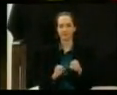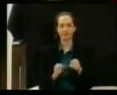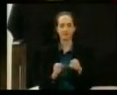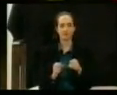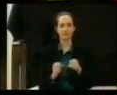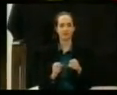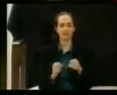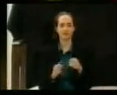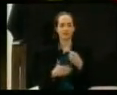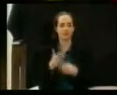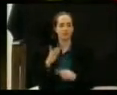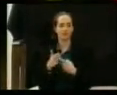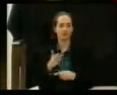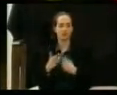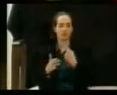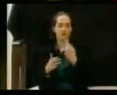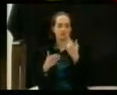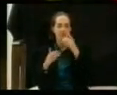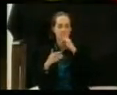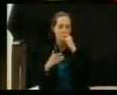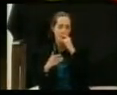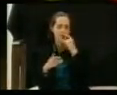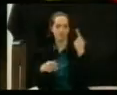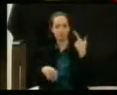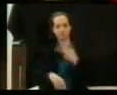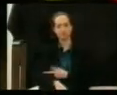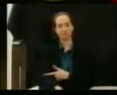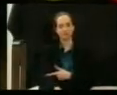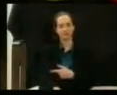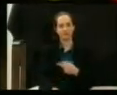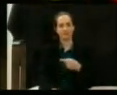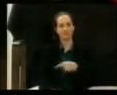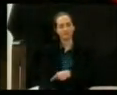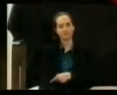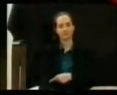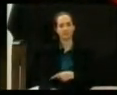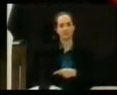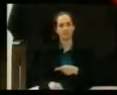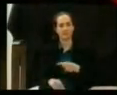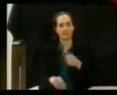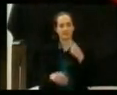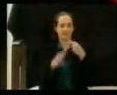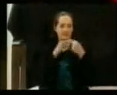allergic to bees been stung, would far surpass what it would take to construct a new school.